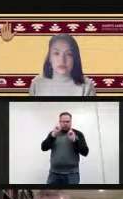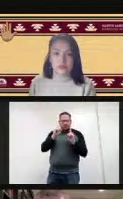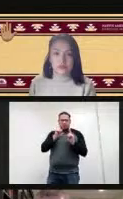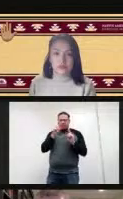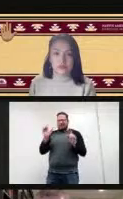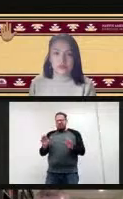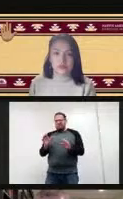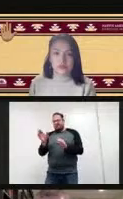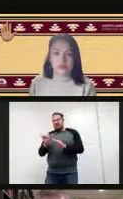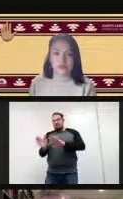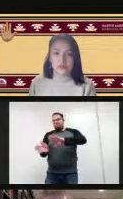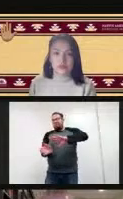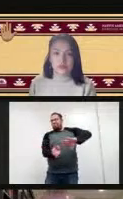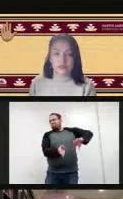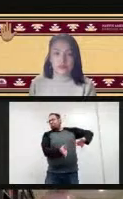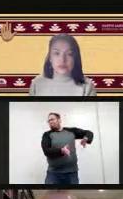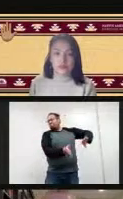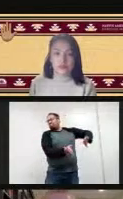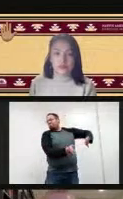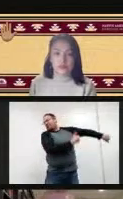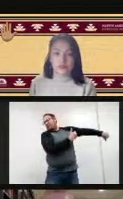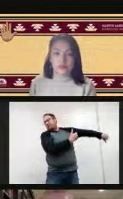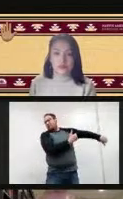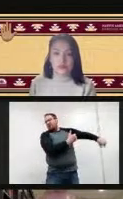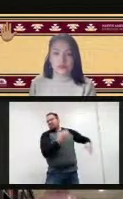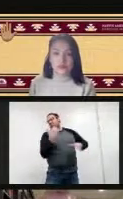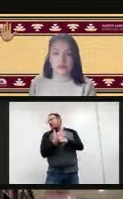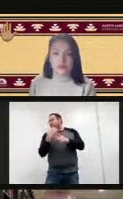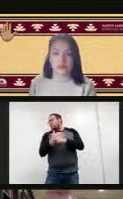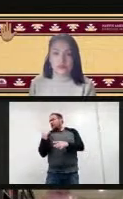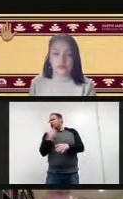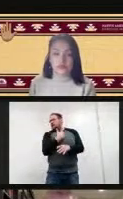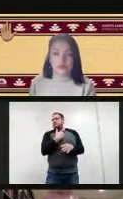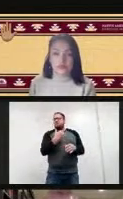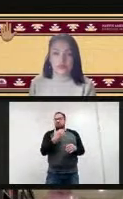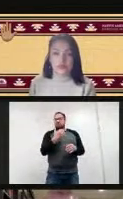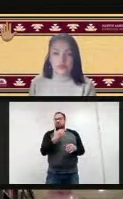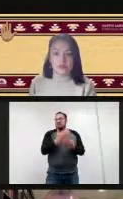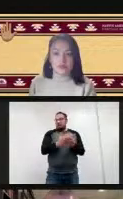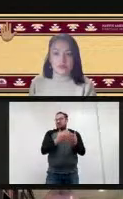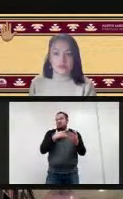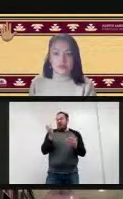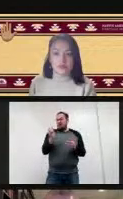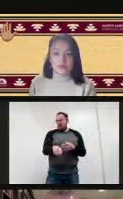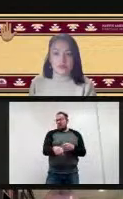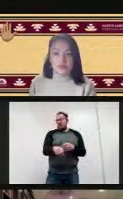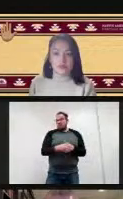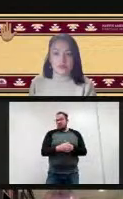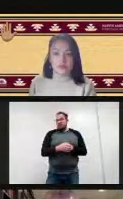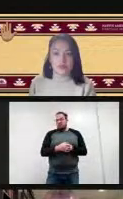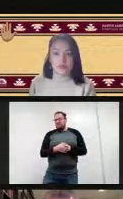treated as an afterthought or a nuisance, which some of them feel like they are.